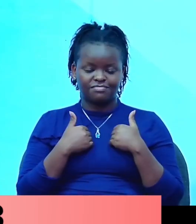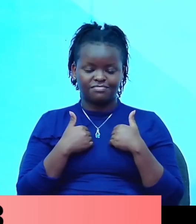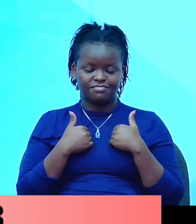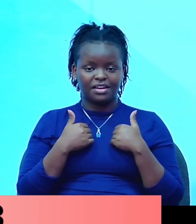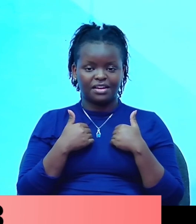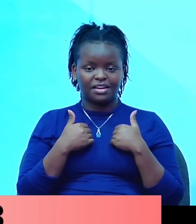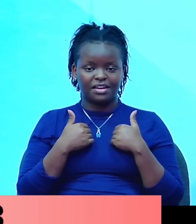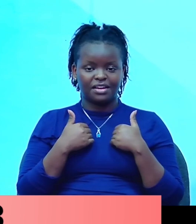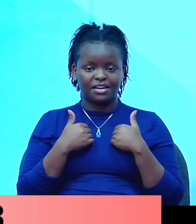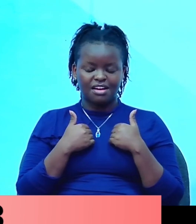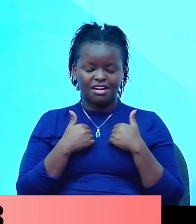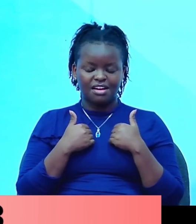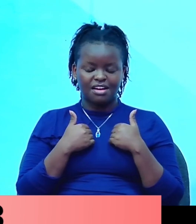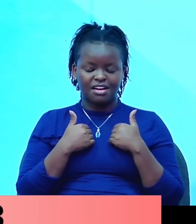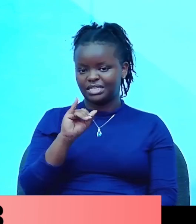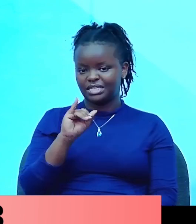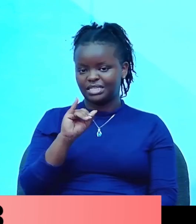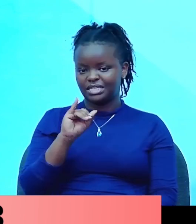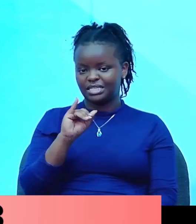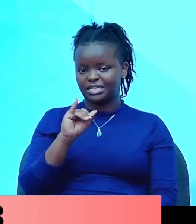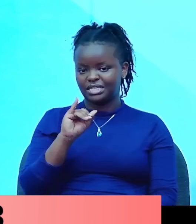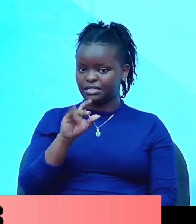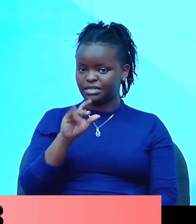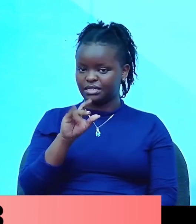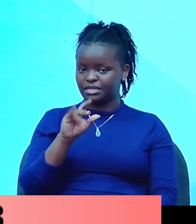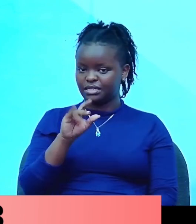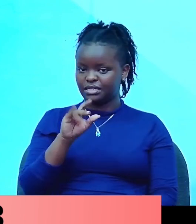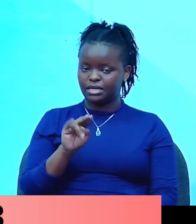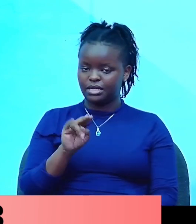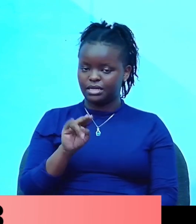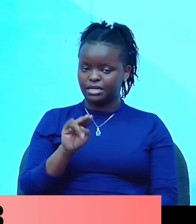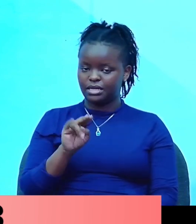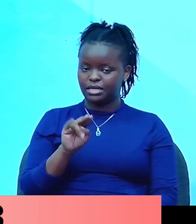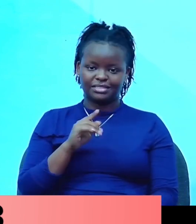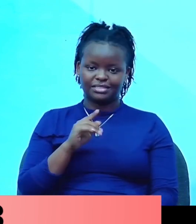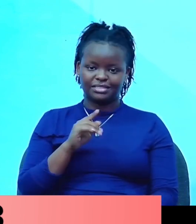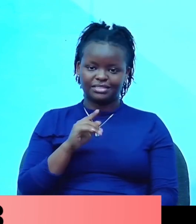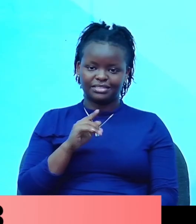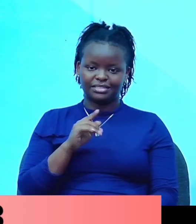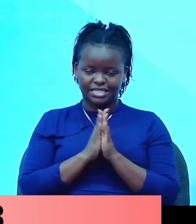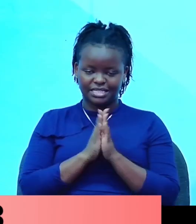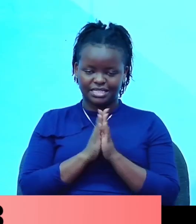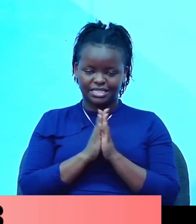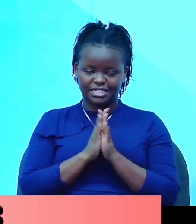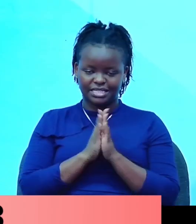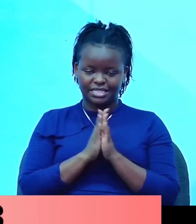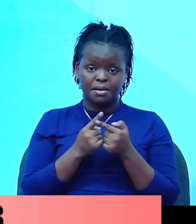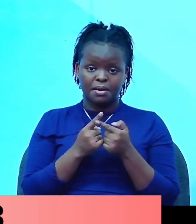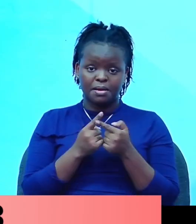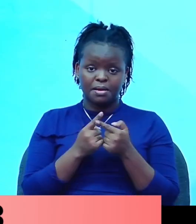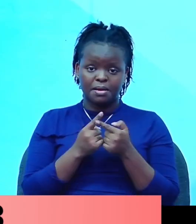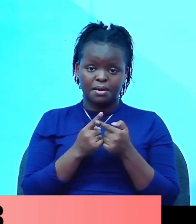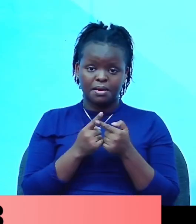discipline, yes. We do get derailed, we get excited sometimes. But when you have someone telling